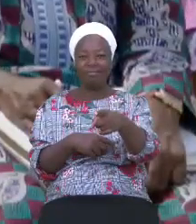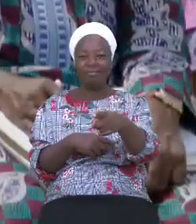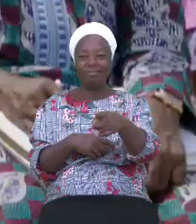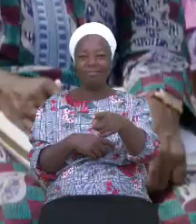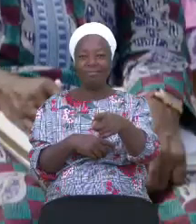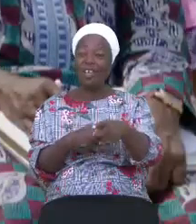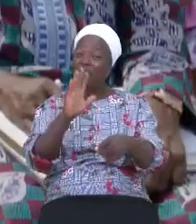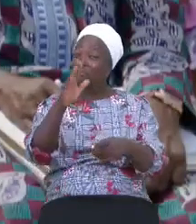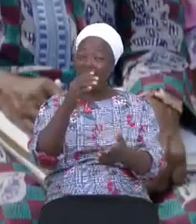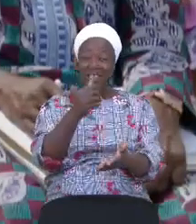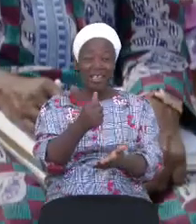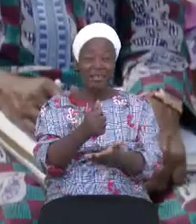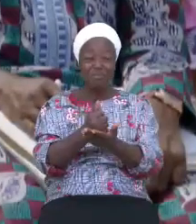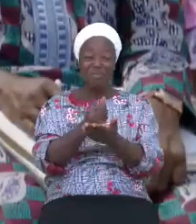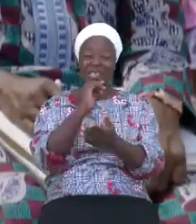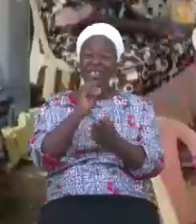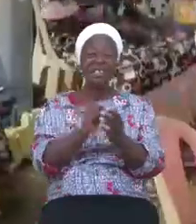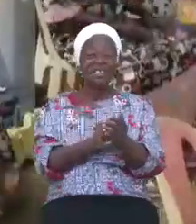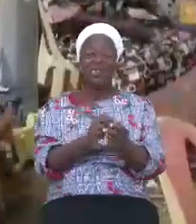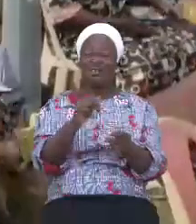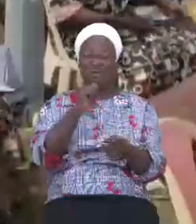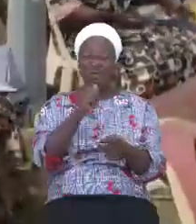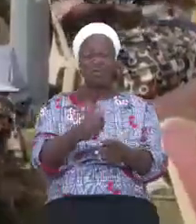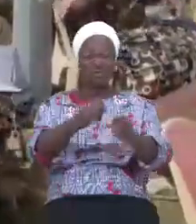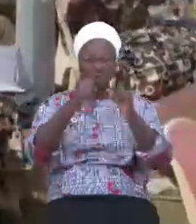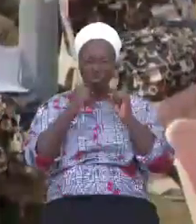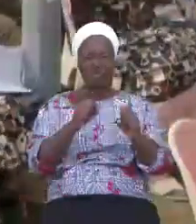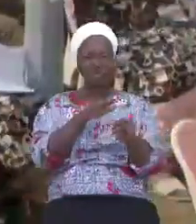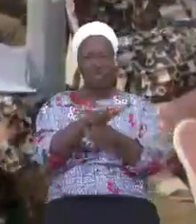Your amen is far away.